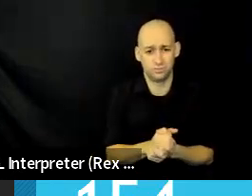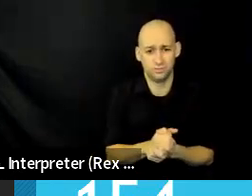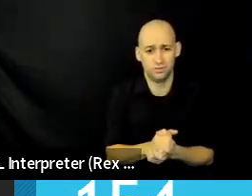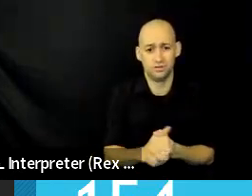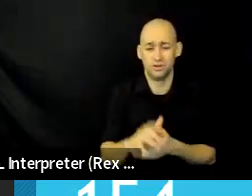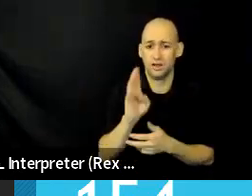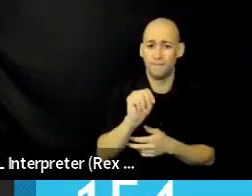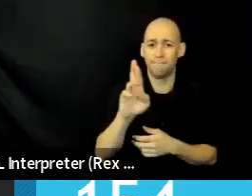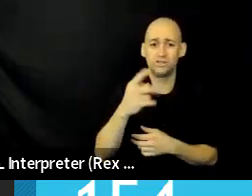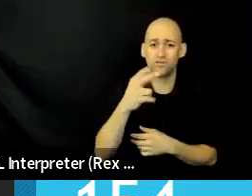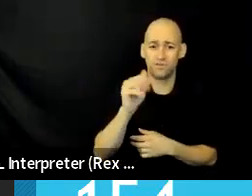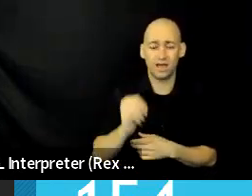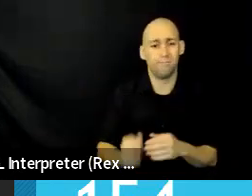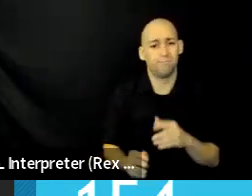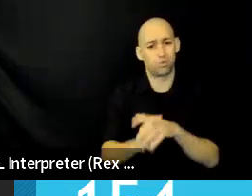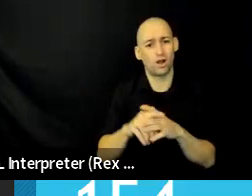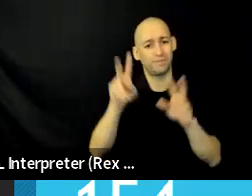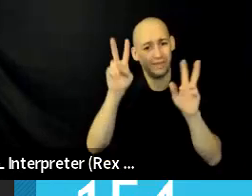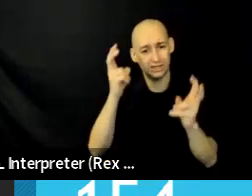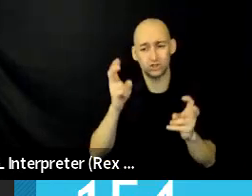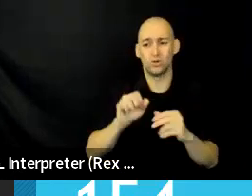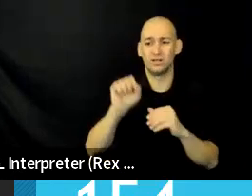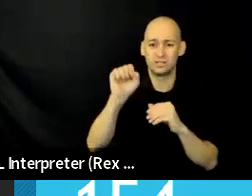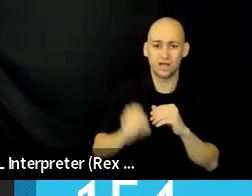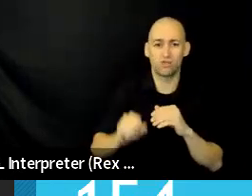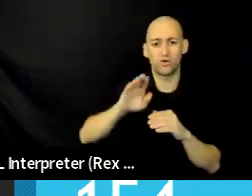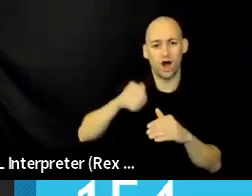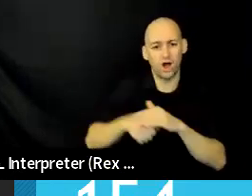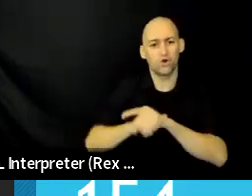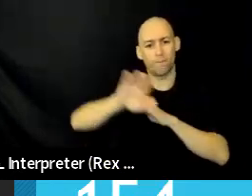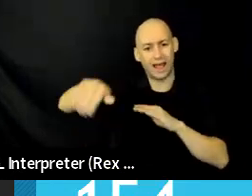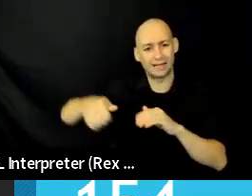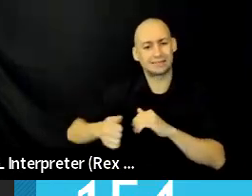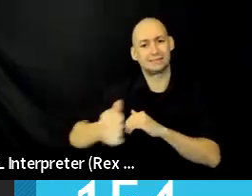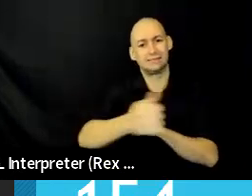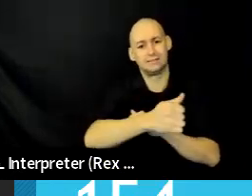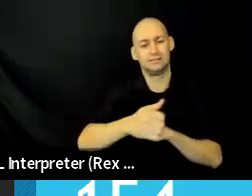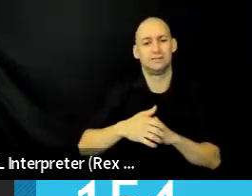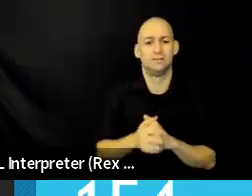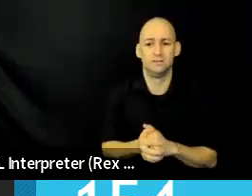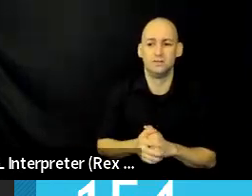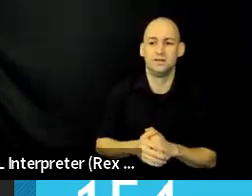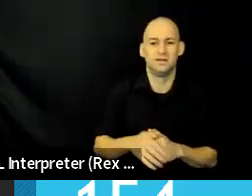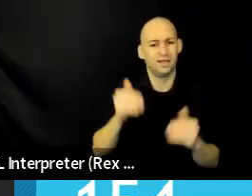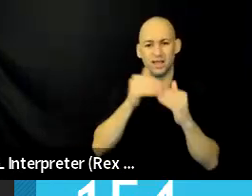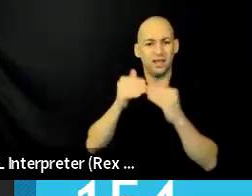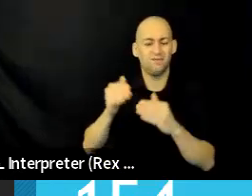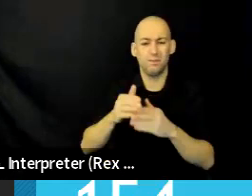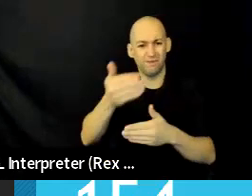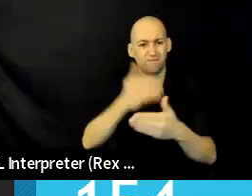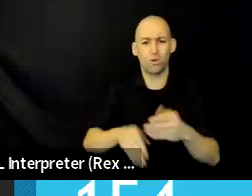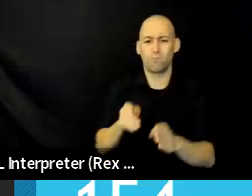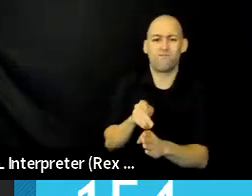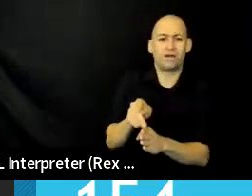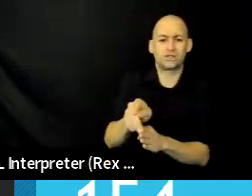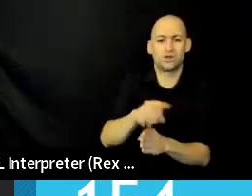Mr. Pham had raised the issue of the southerly underpass in conversations even before he got professionals